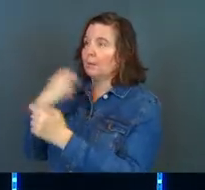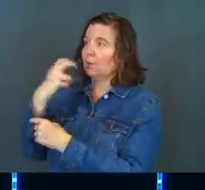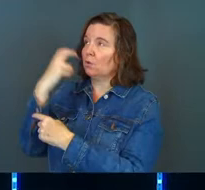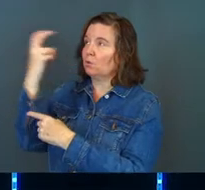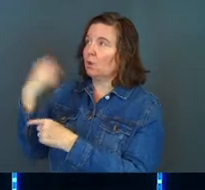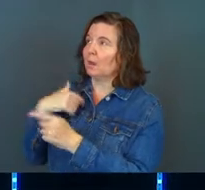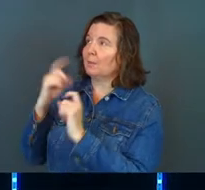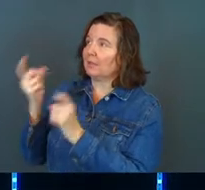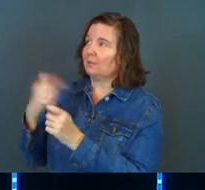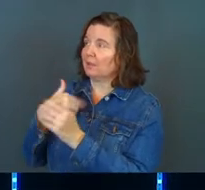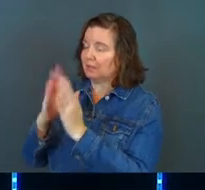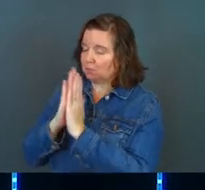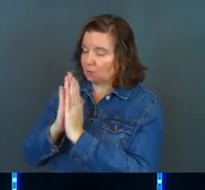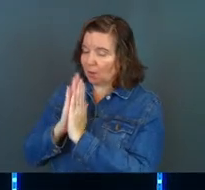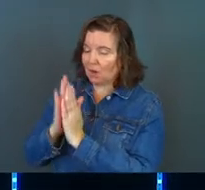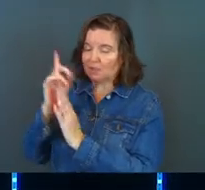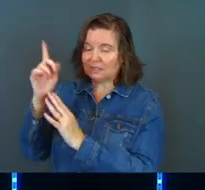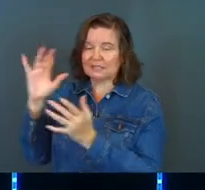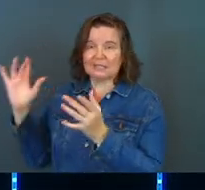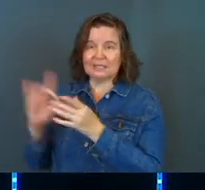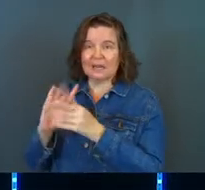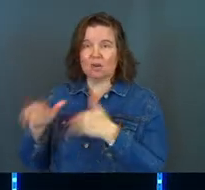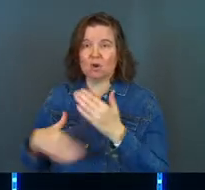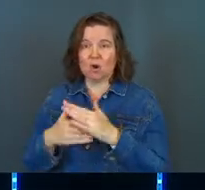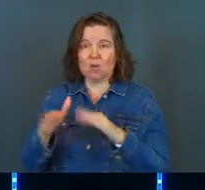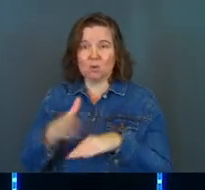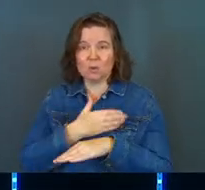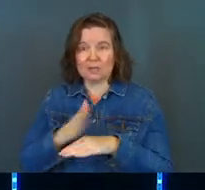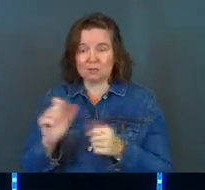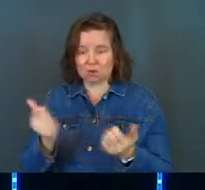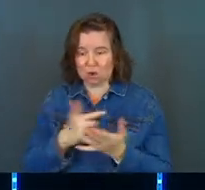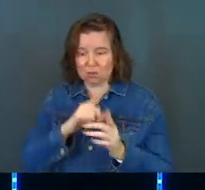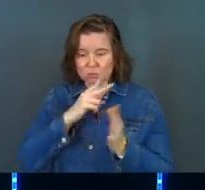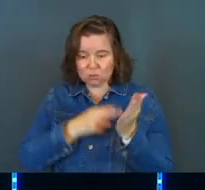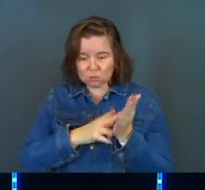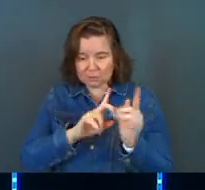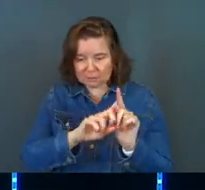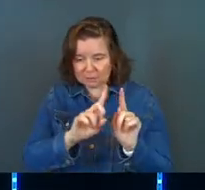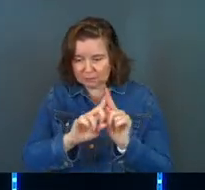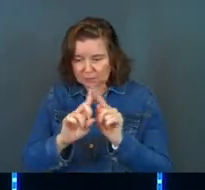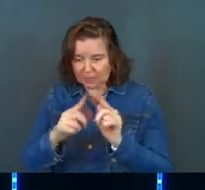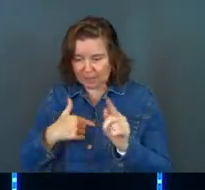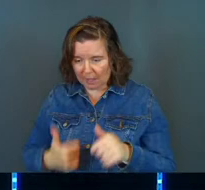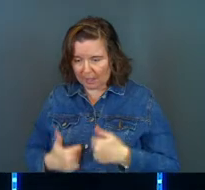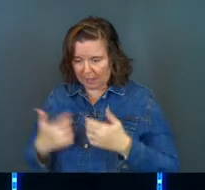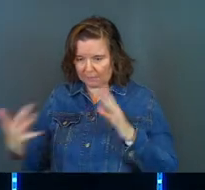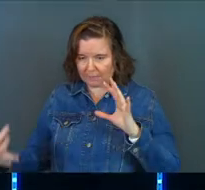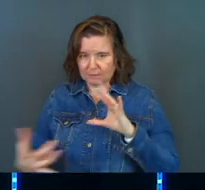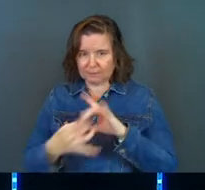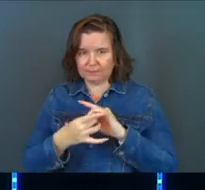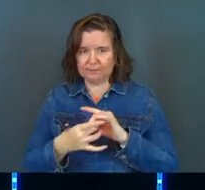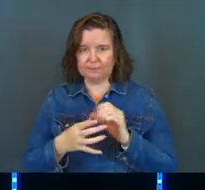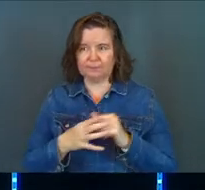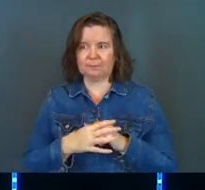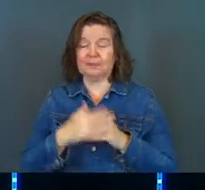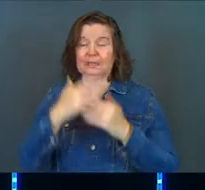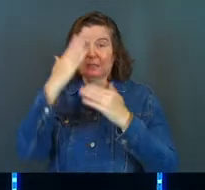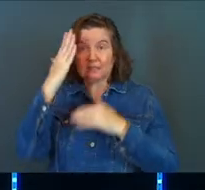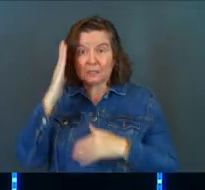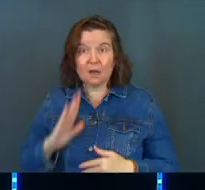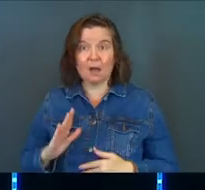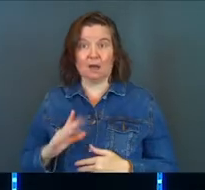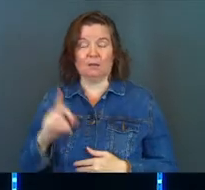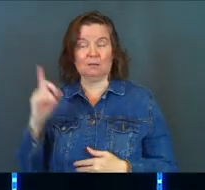at the throne and I'm giving him these prayers, he's connecting all those lyrics and all those truths to different things in my life.